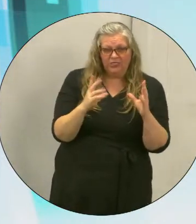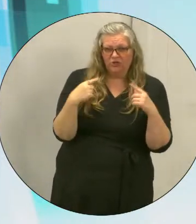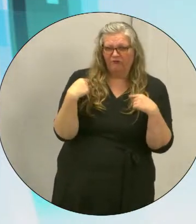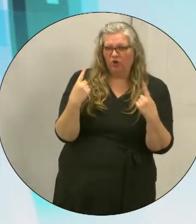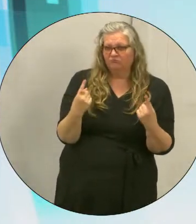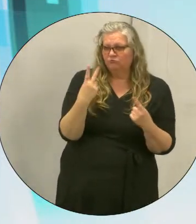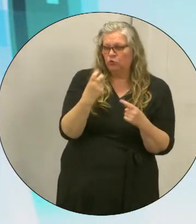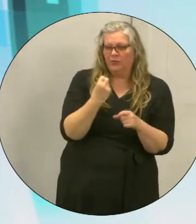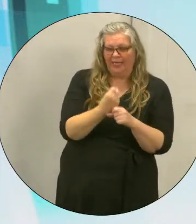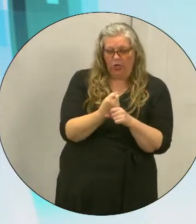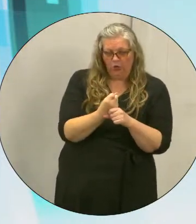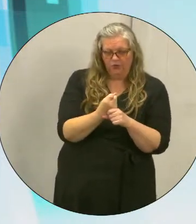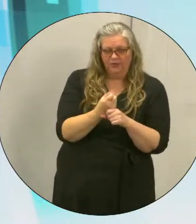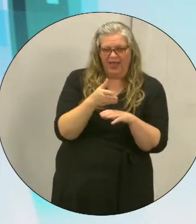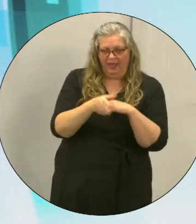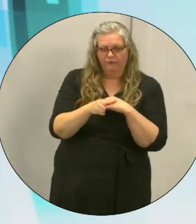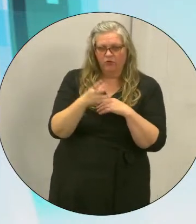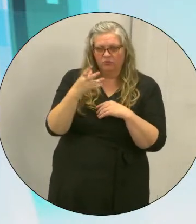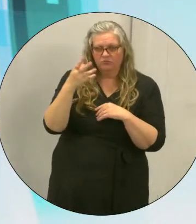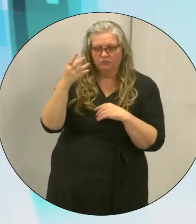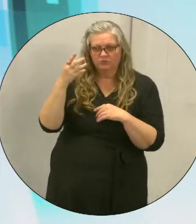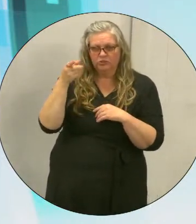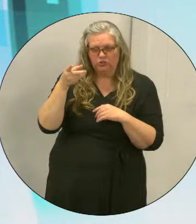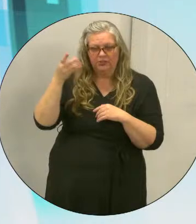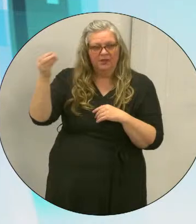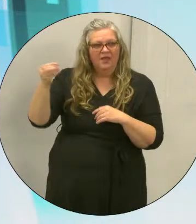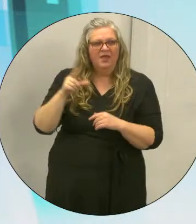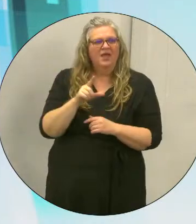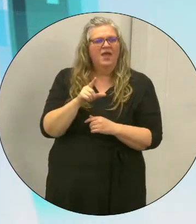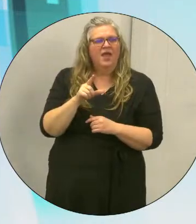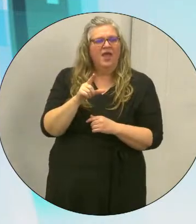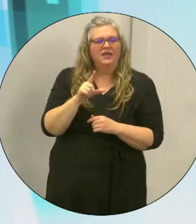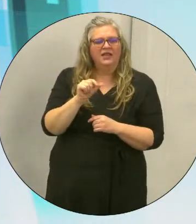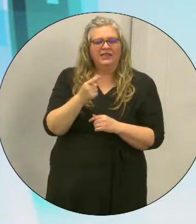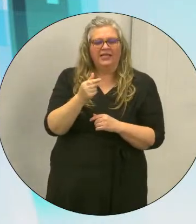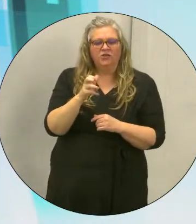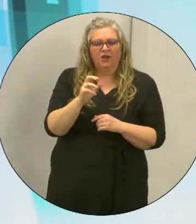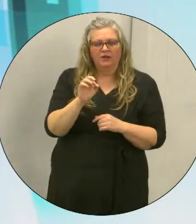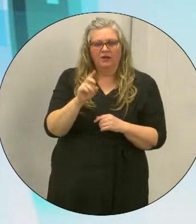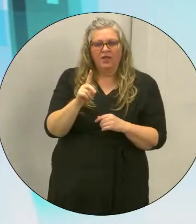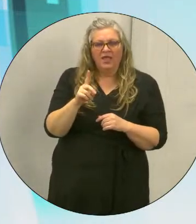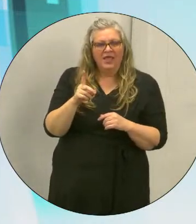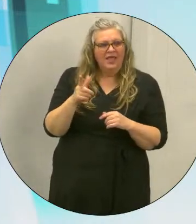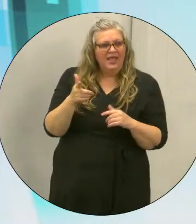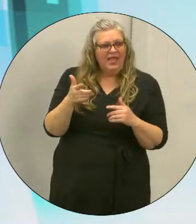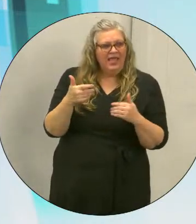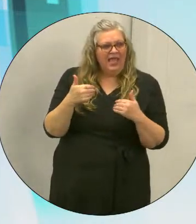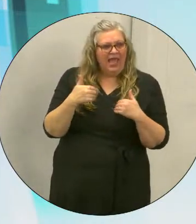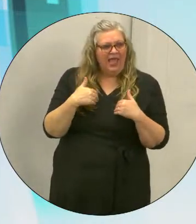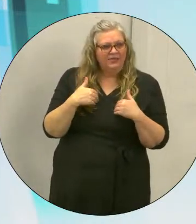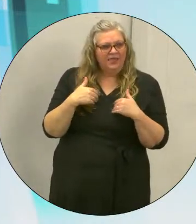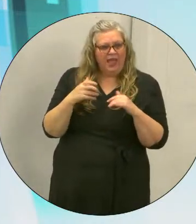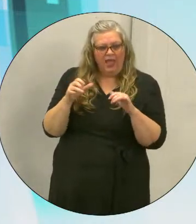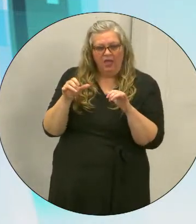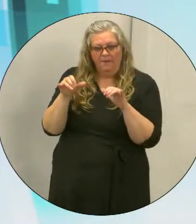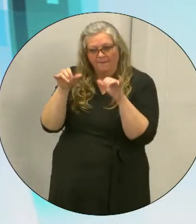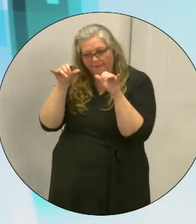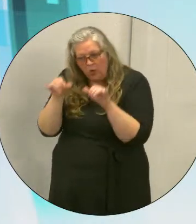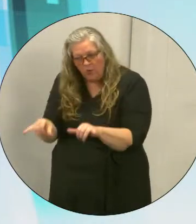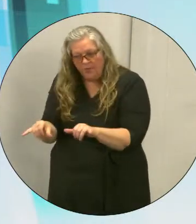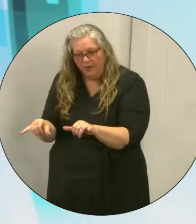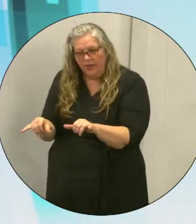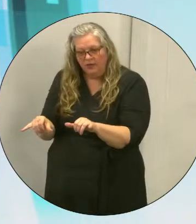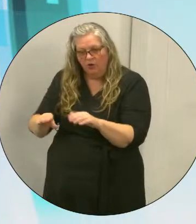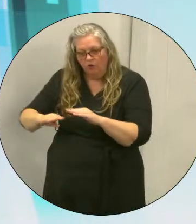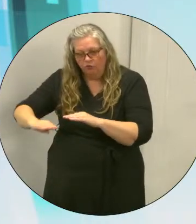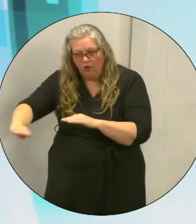2 years. And Legend would just sit. He has a permanent rug in the corner of the music class because since